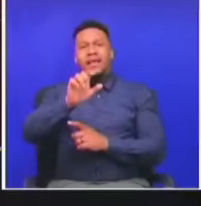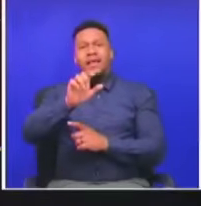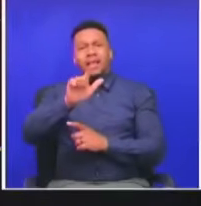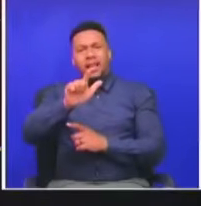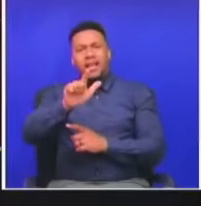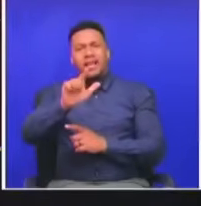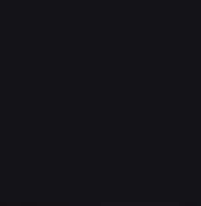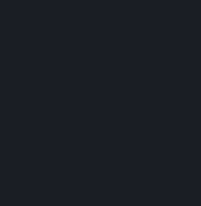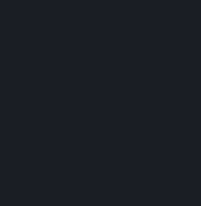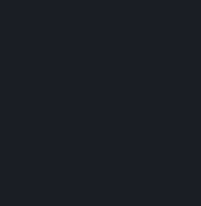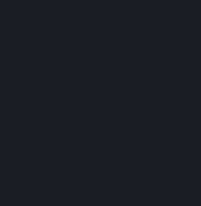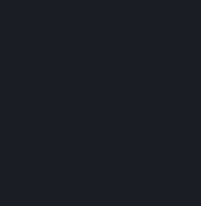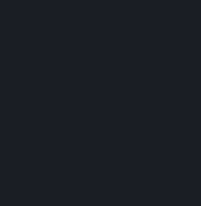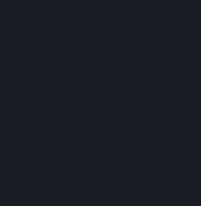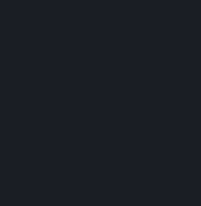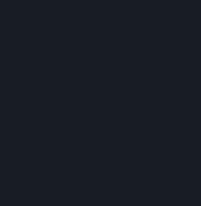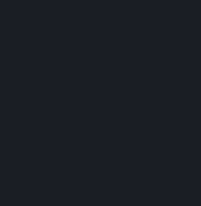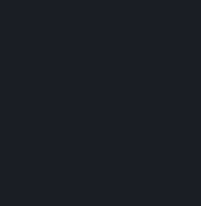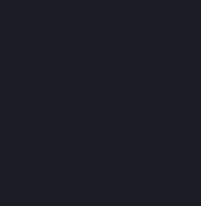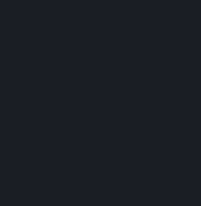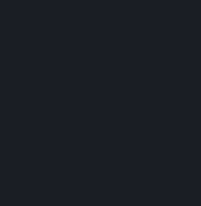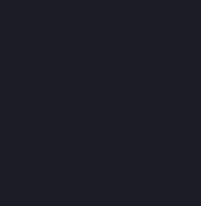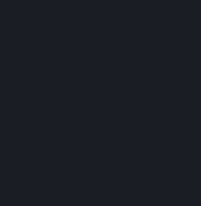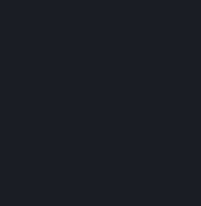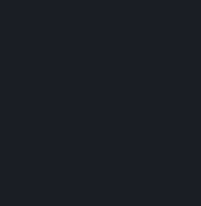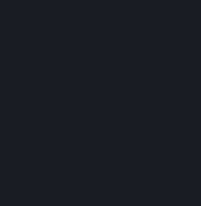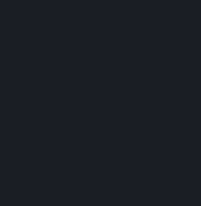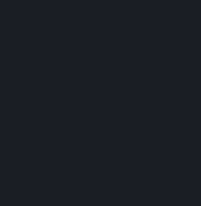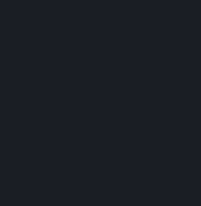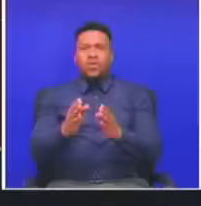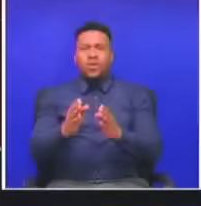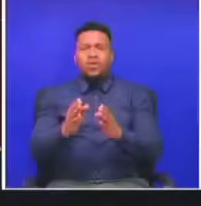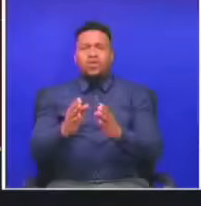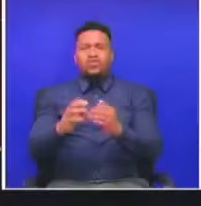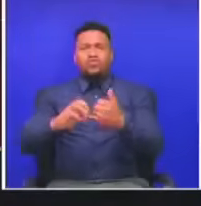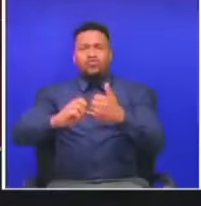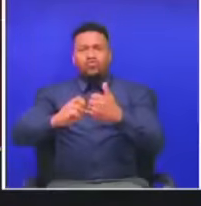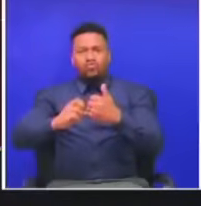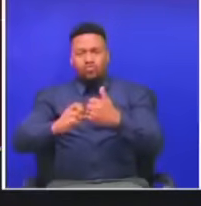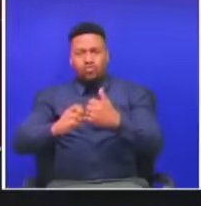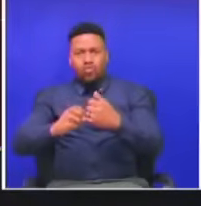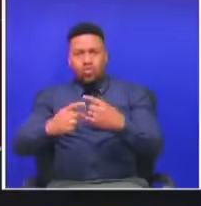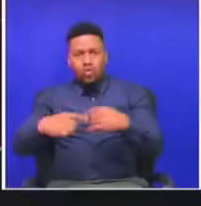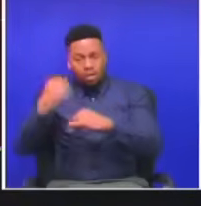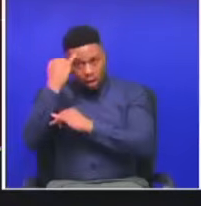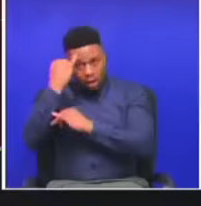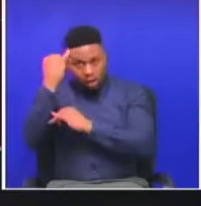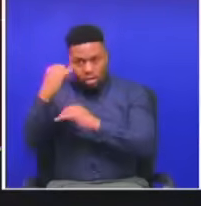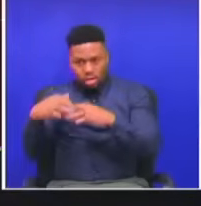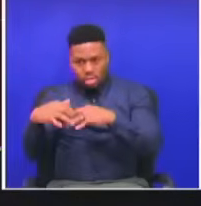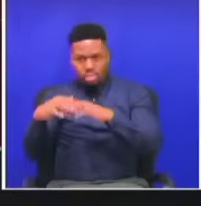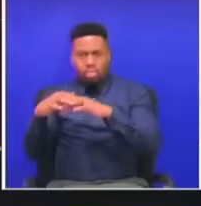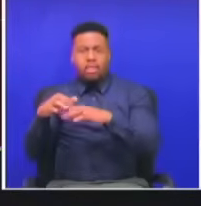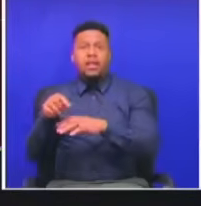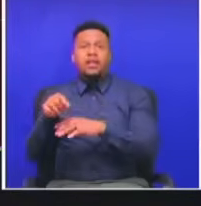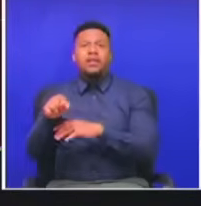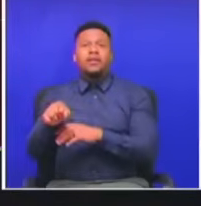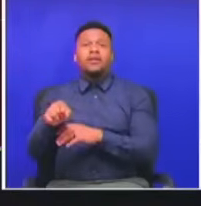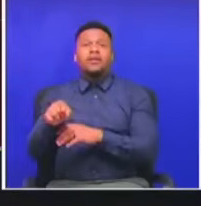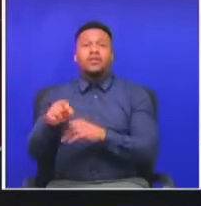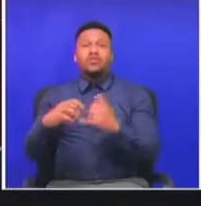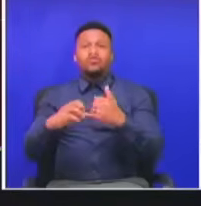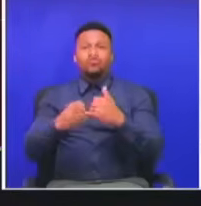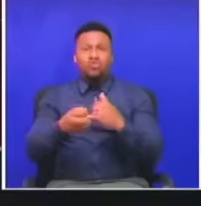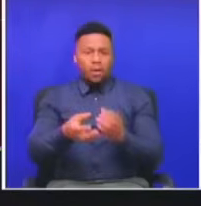support affected companies. We have initiated an export and competitiveness